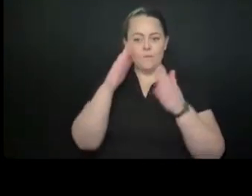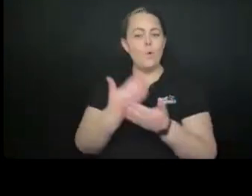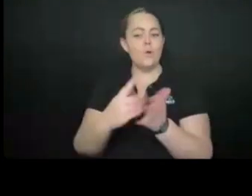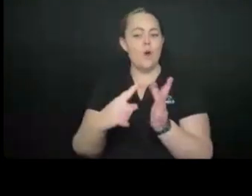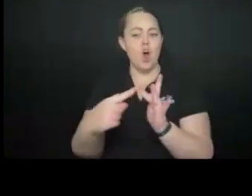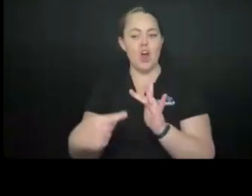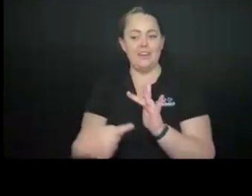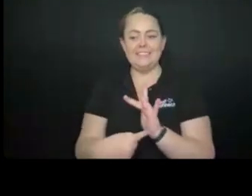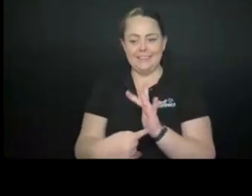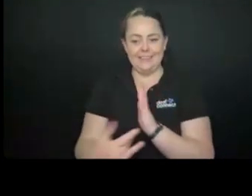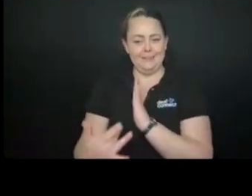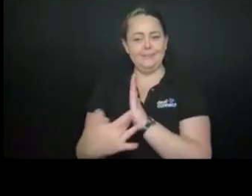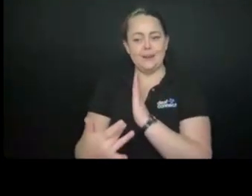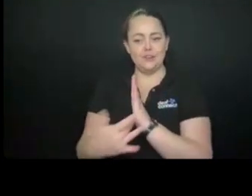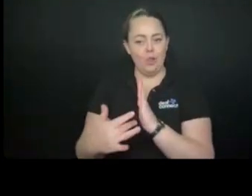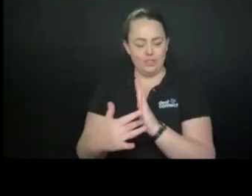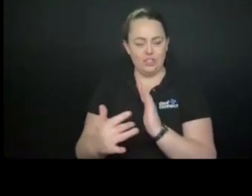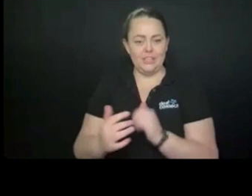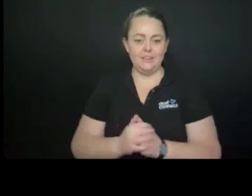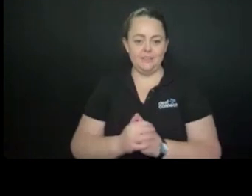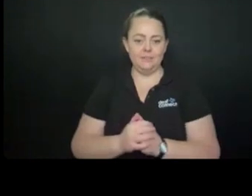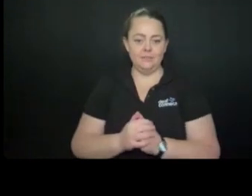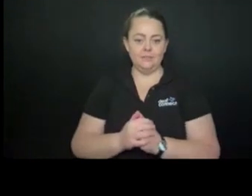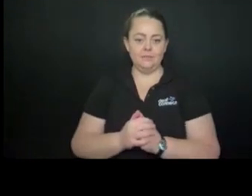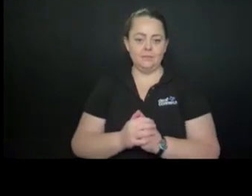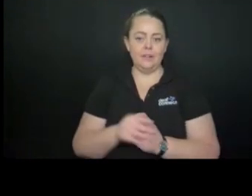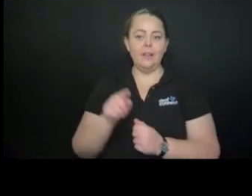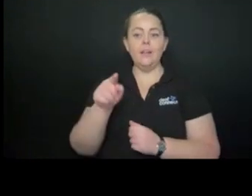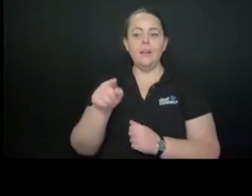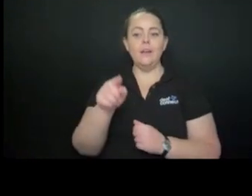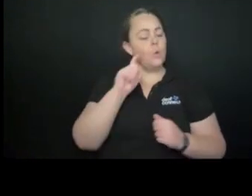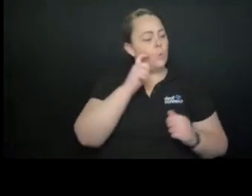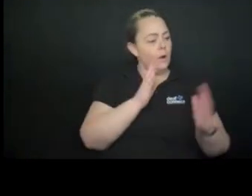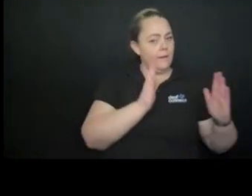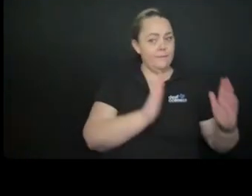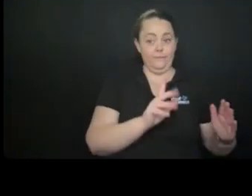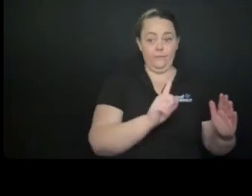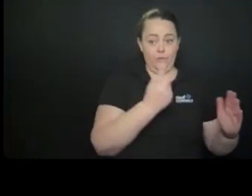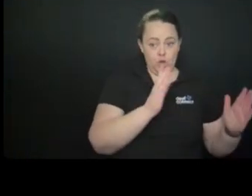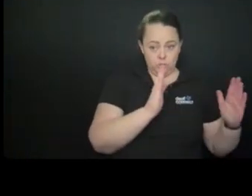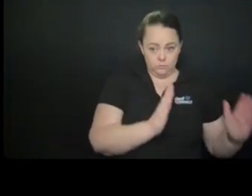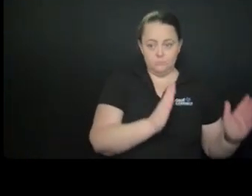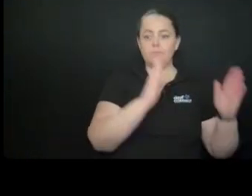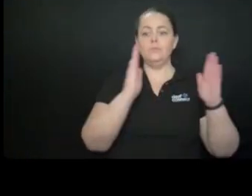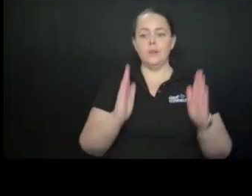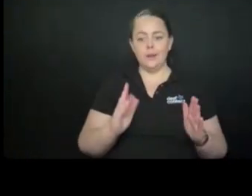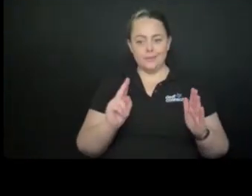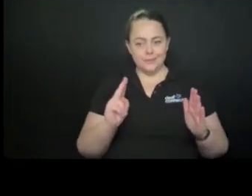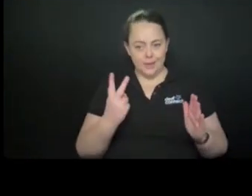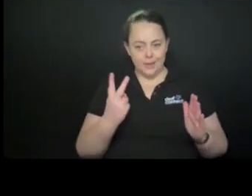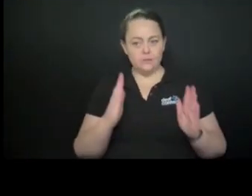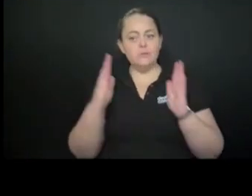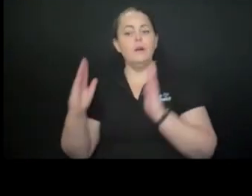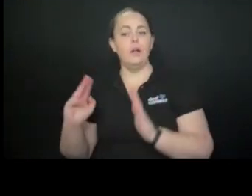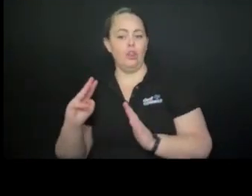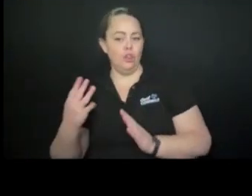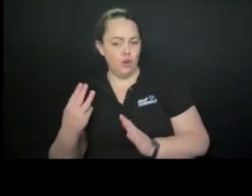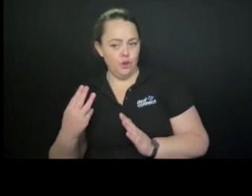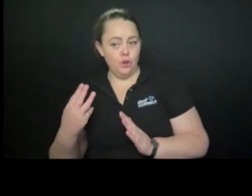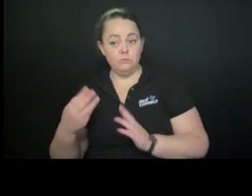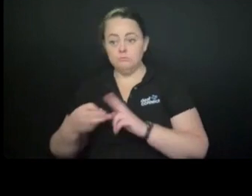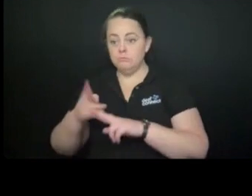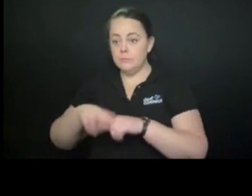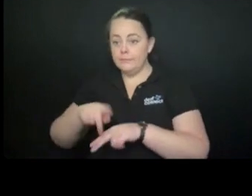and has to be delivered closer to when we actually launch those portals and new IT builds that will allow you to